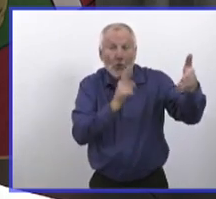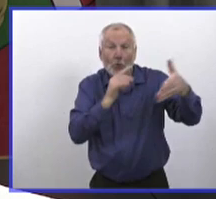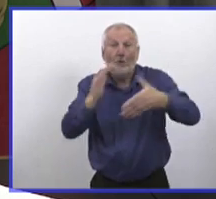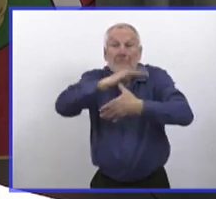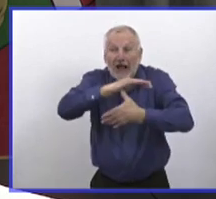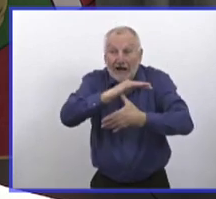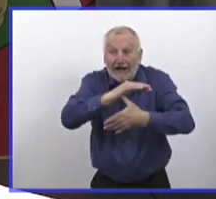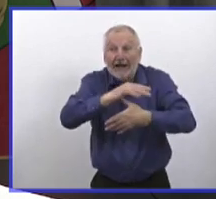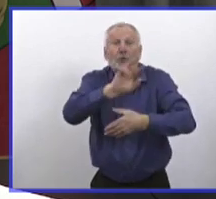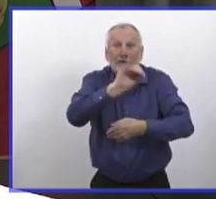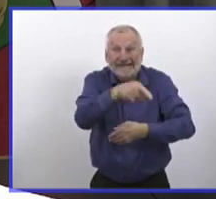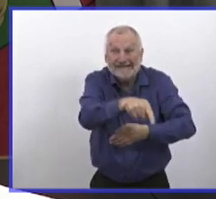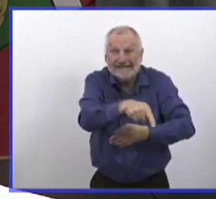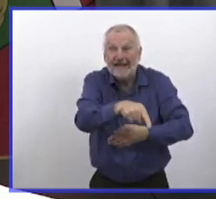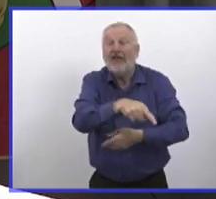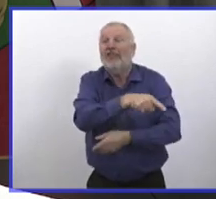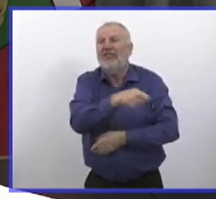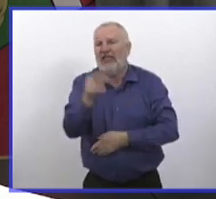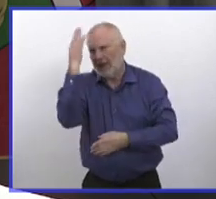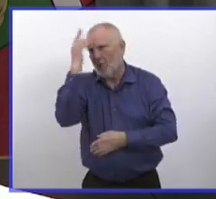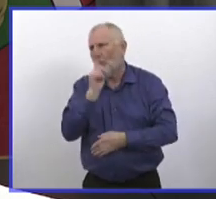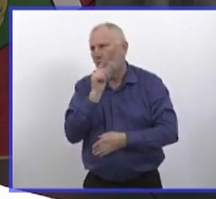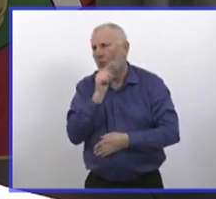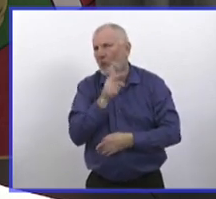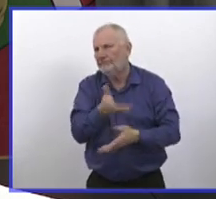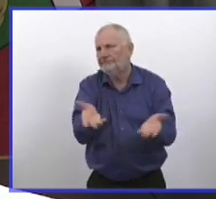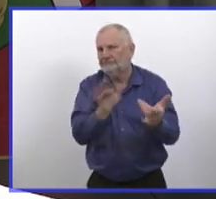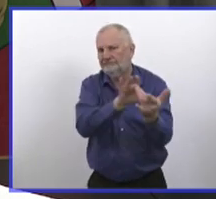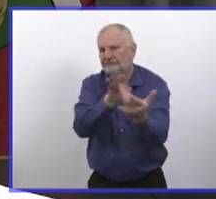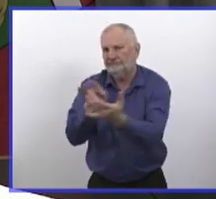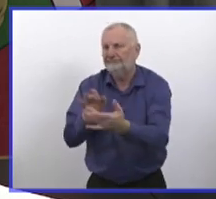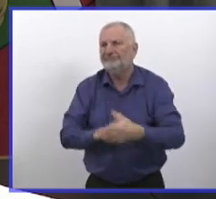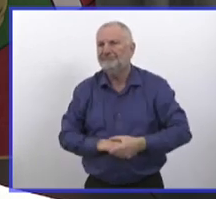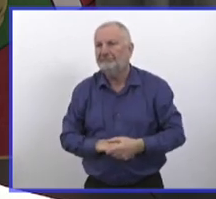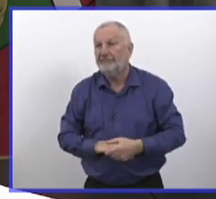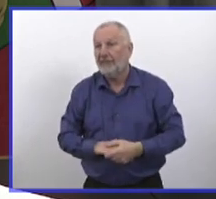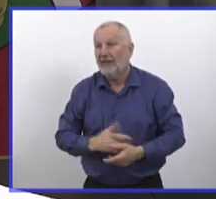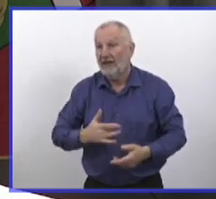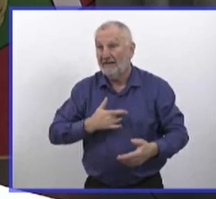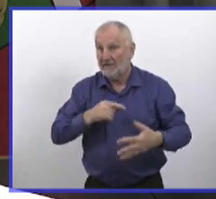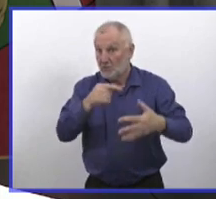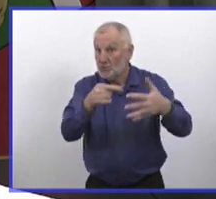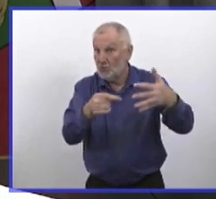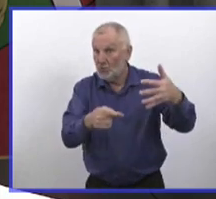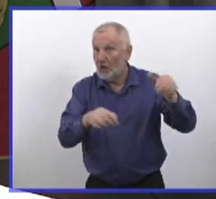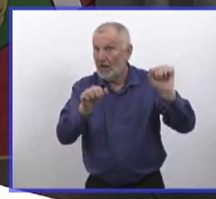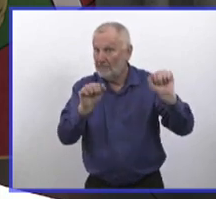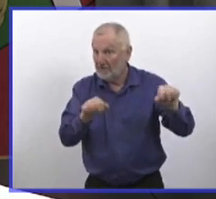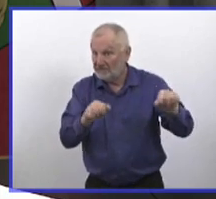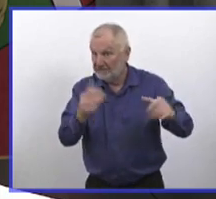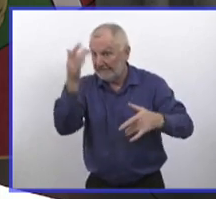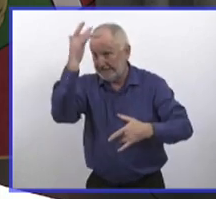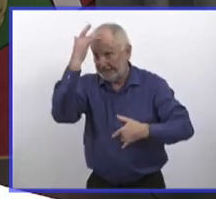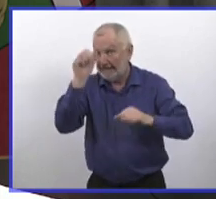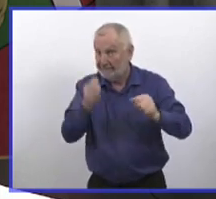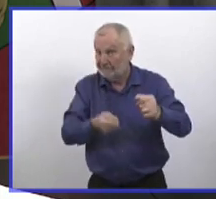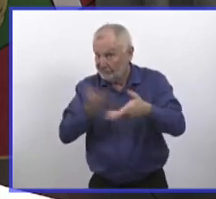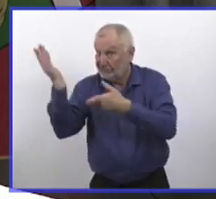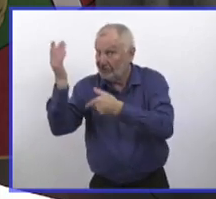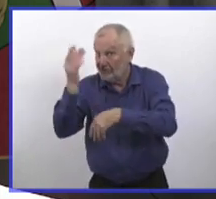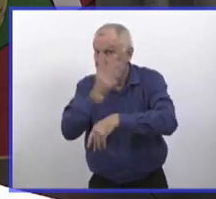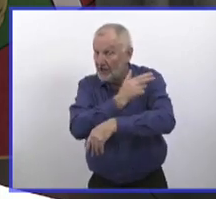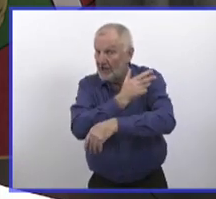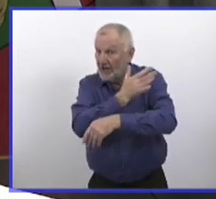target those individuals who we're concerned about could end up in the hospital. The disadvantage is it does mean that we're going to have less consistency.